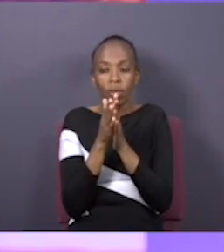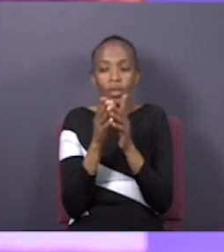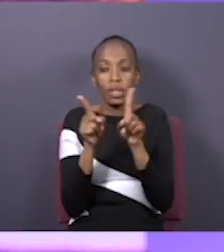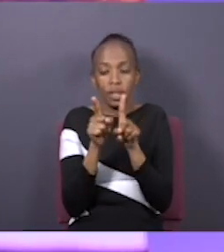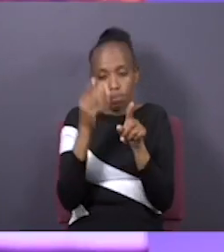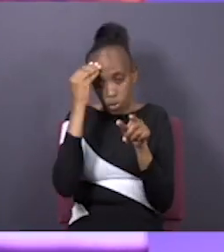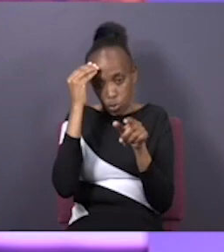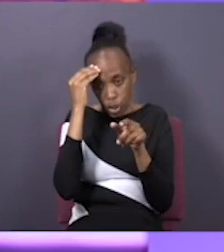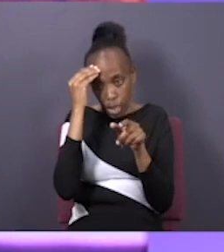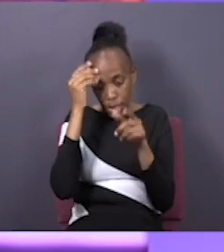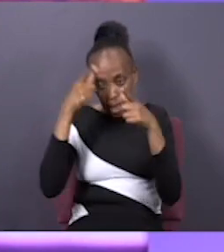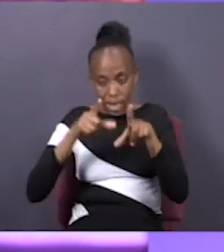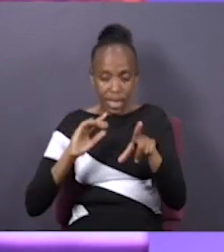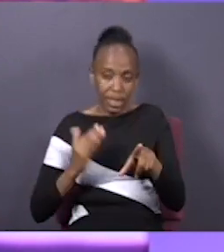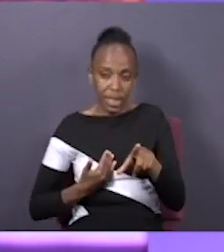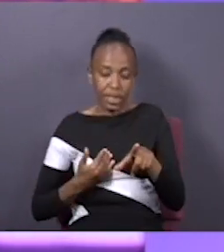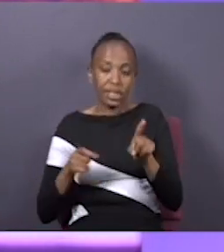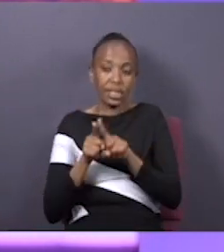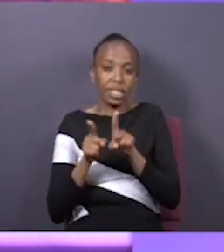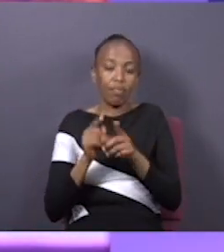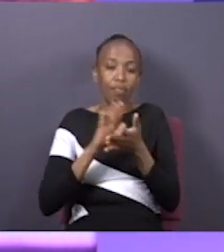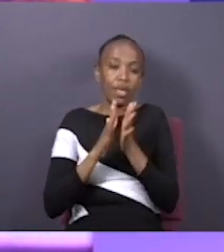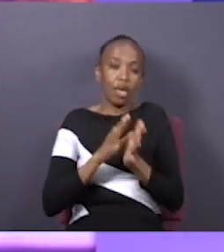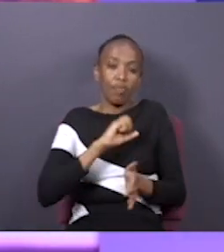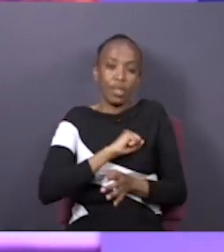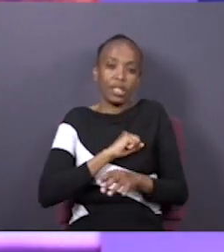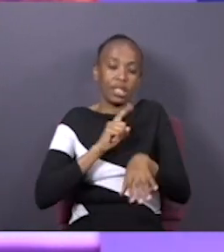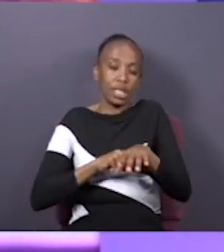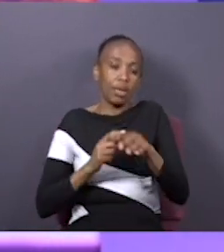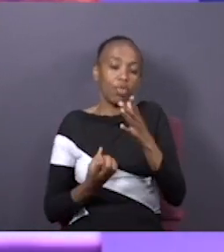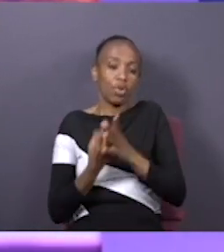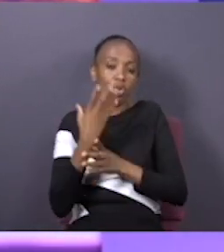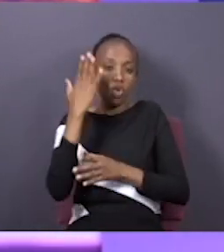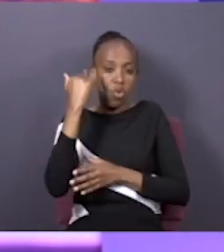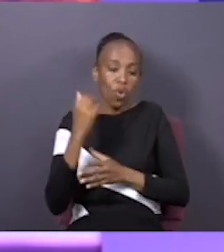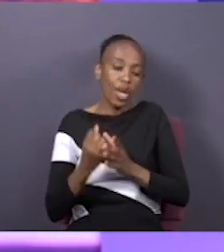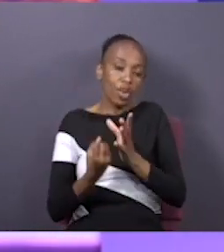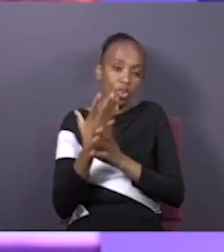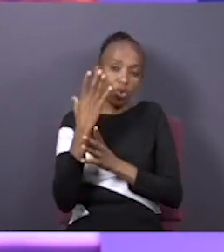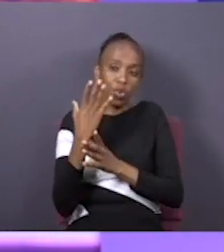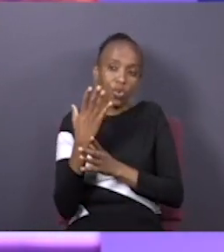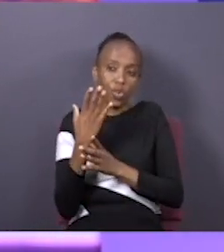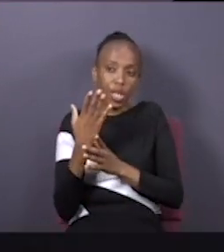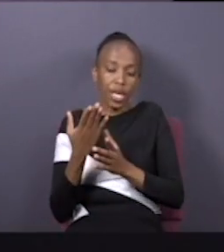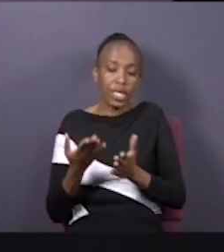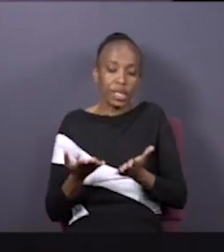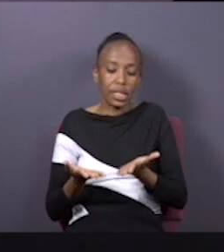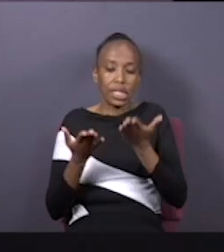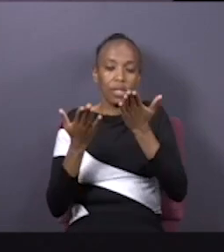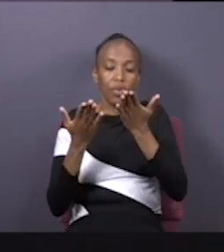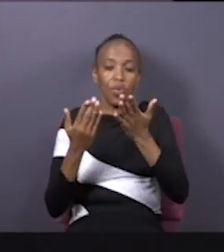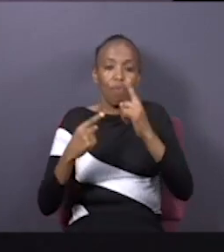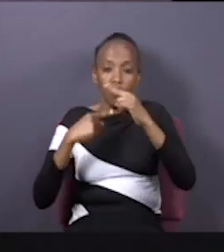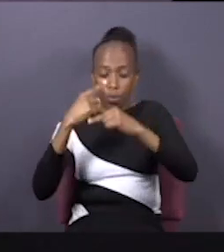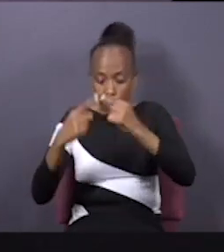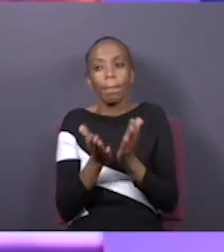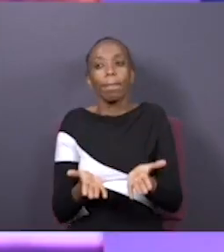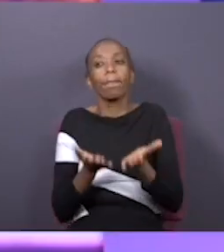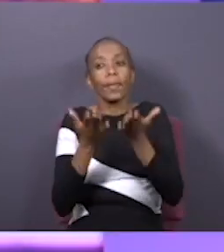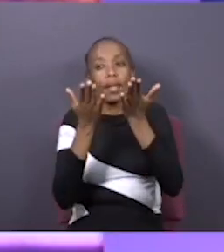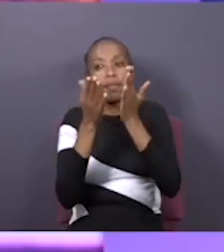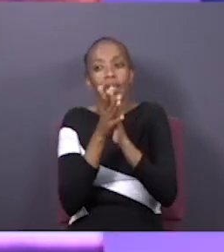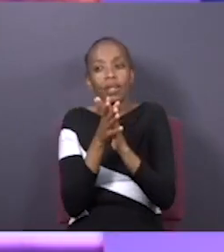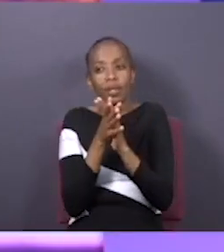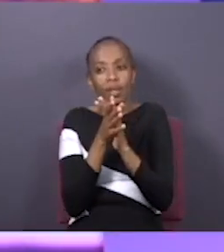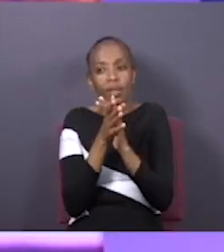And to learn, let us then also be patient as we grow, because growth is incremental. Progress is